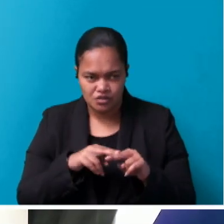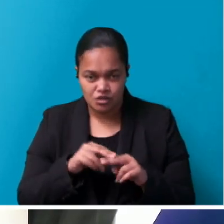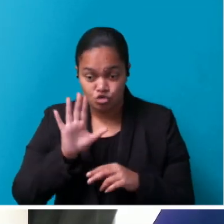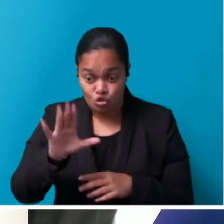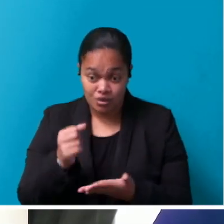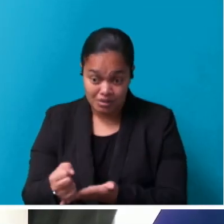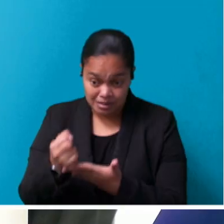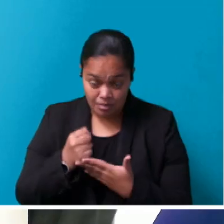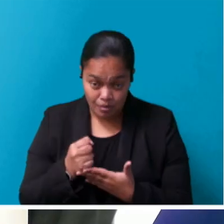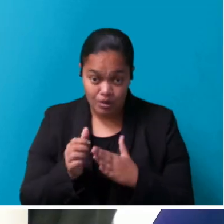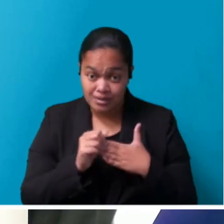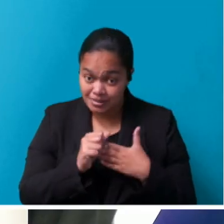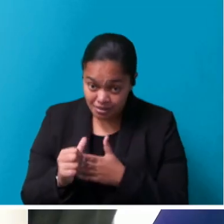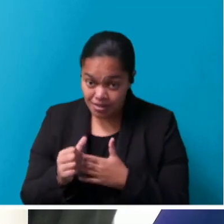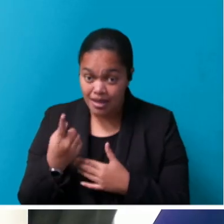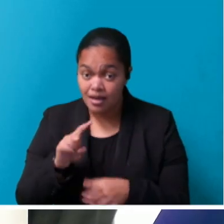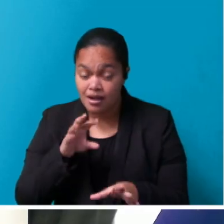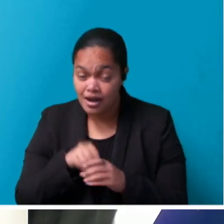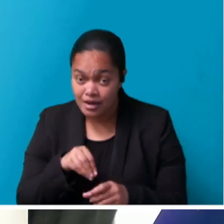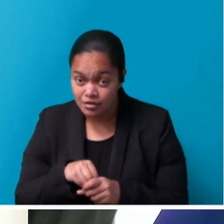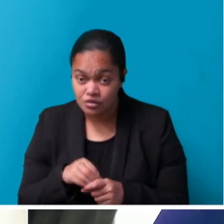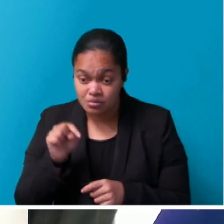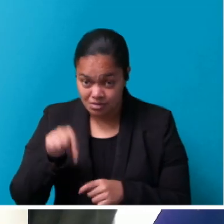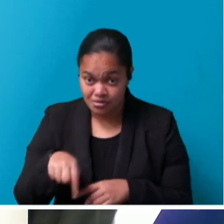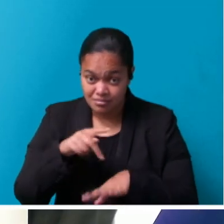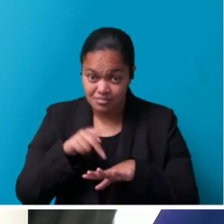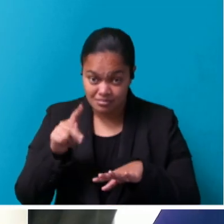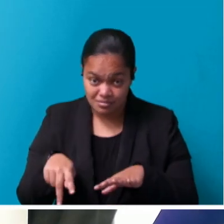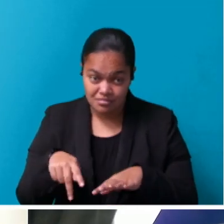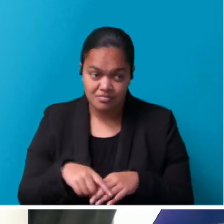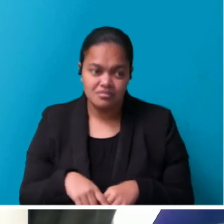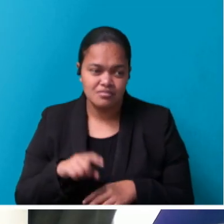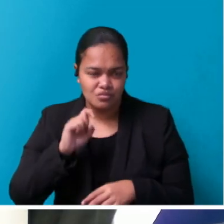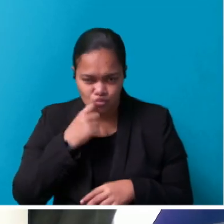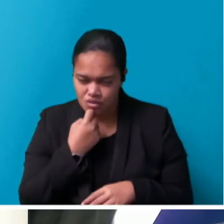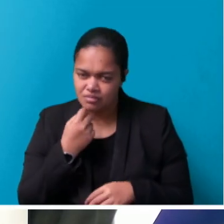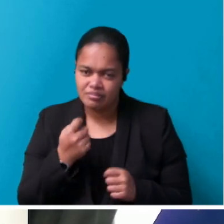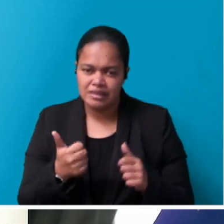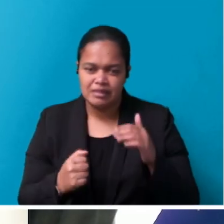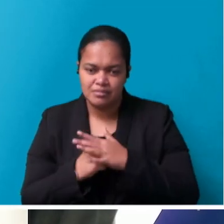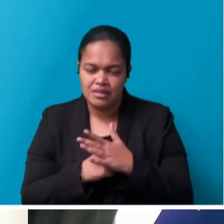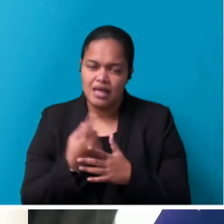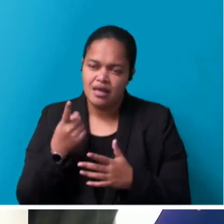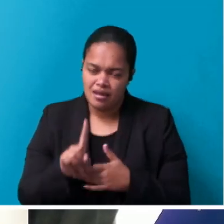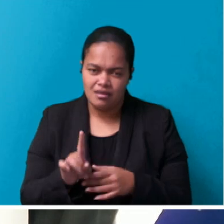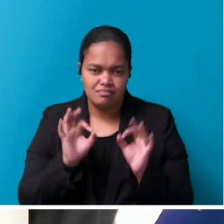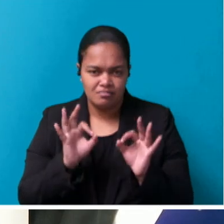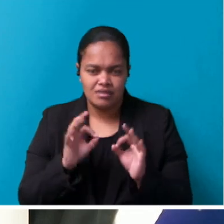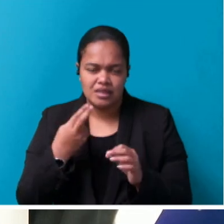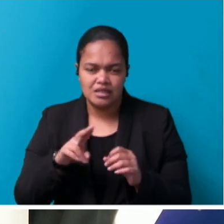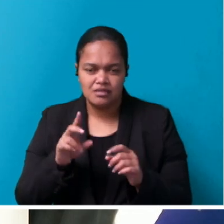support, leadership, and engagement in this House will be fundamental or pivotal in